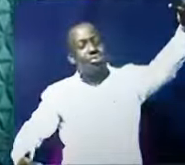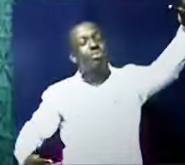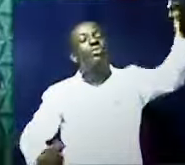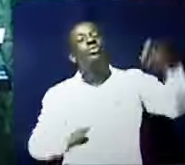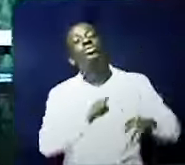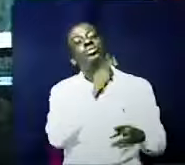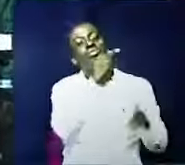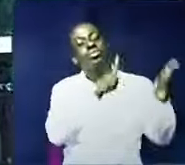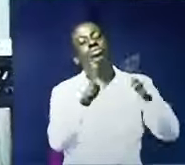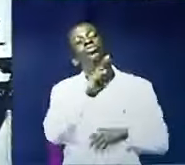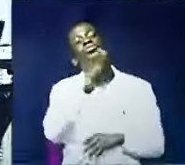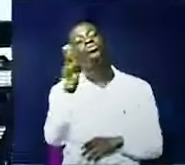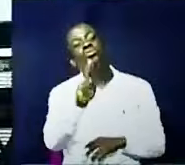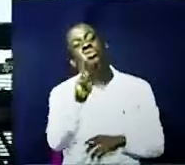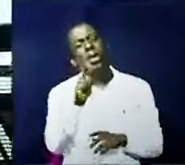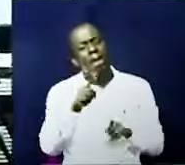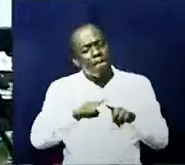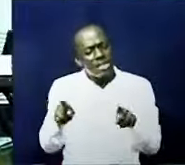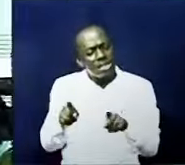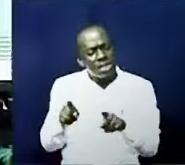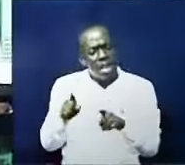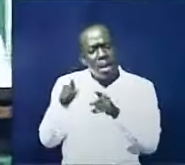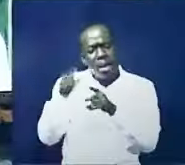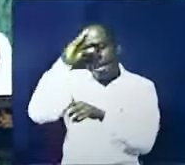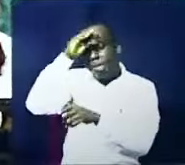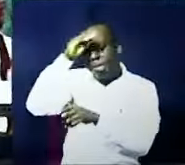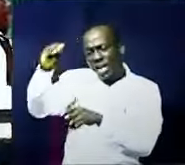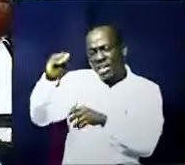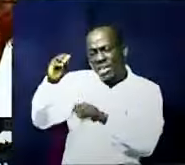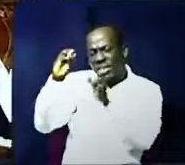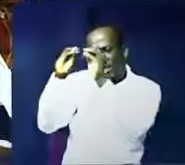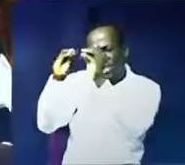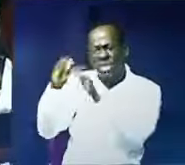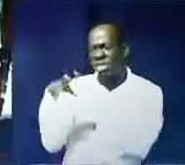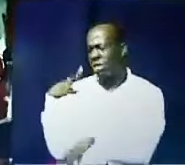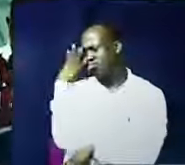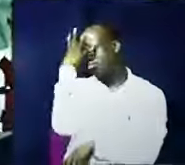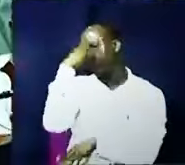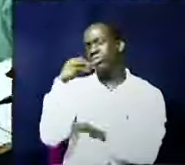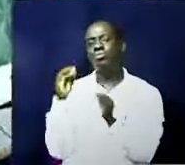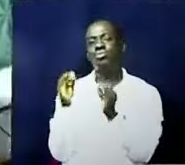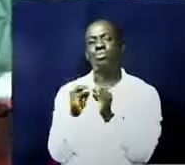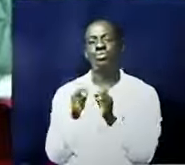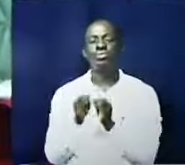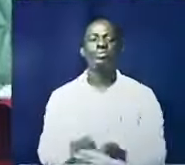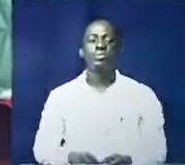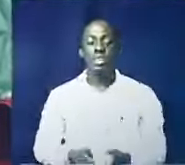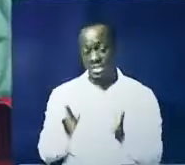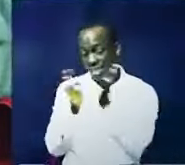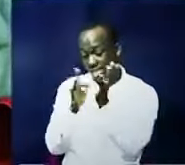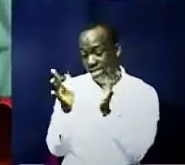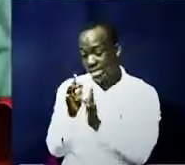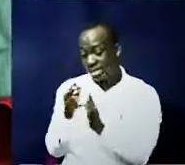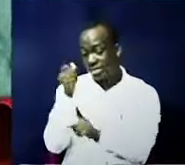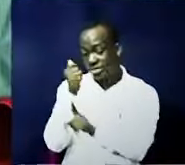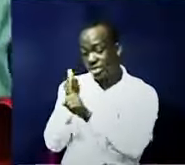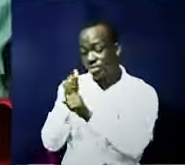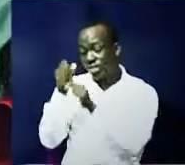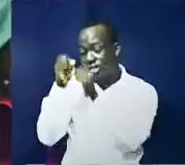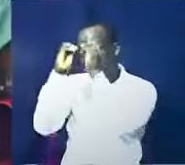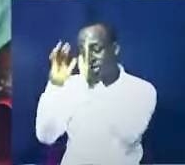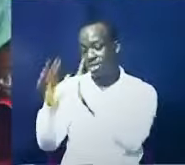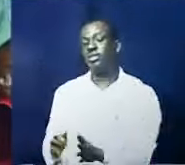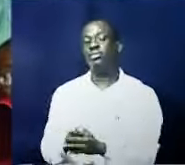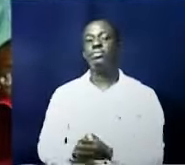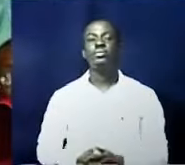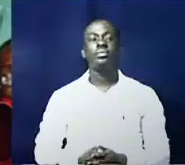different. So he was a teacher. That the next verse says this. Jesus,